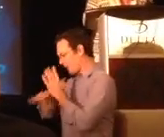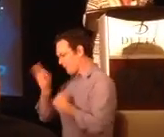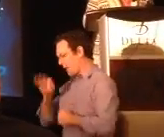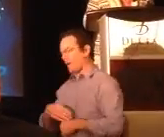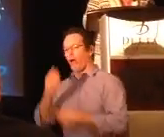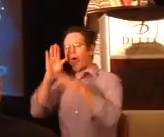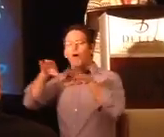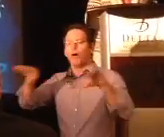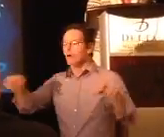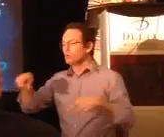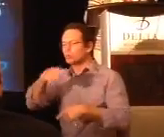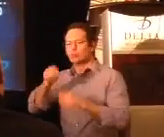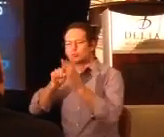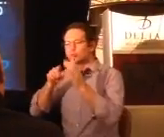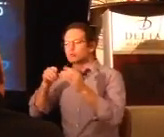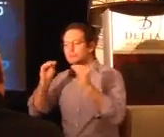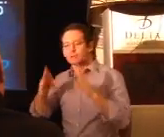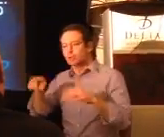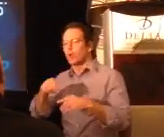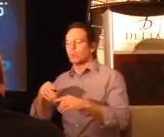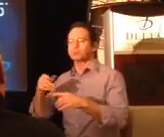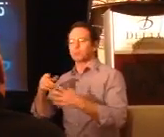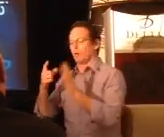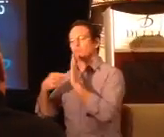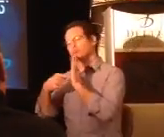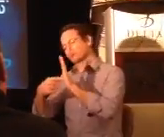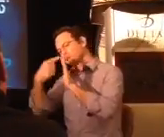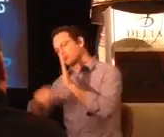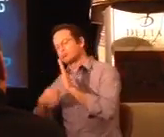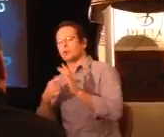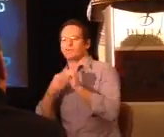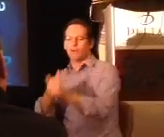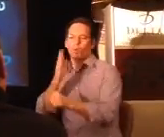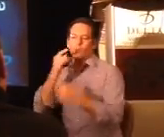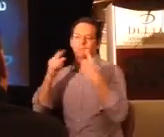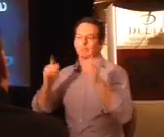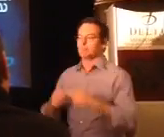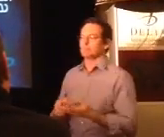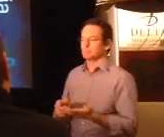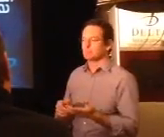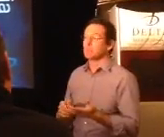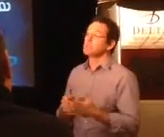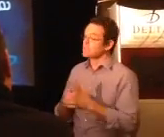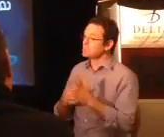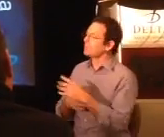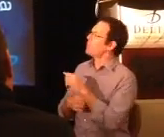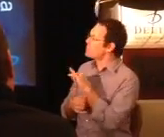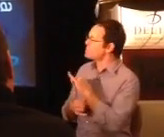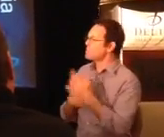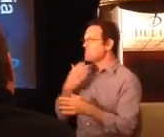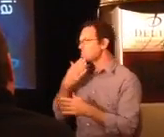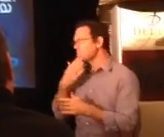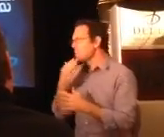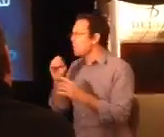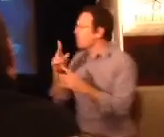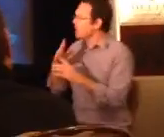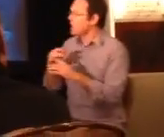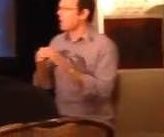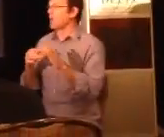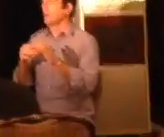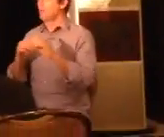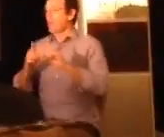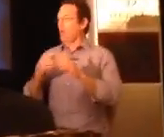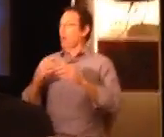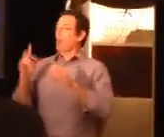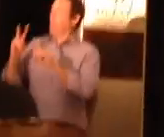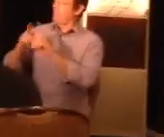have success. Quite often we see the value in the research, but until we've actually lived it and we've experienced